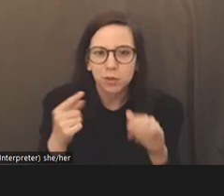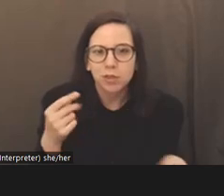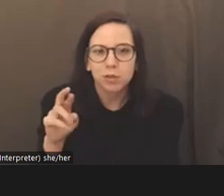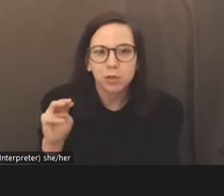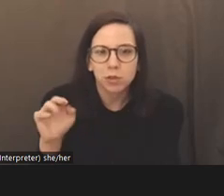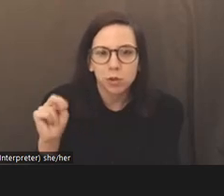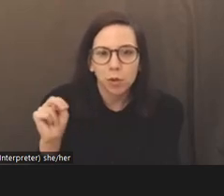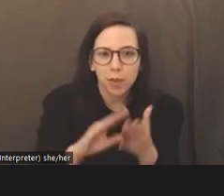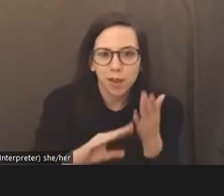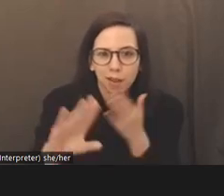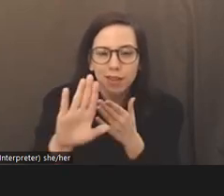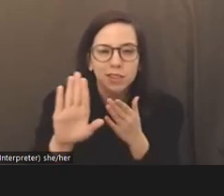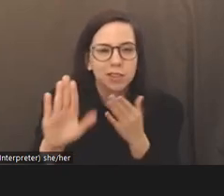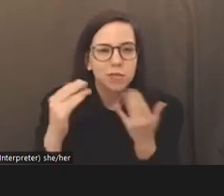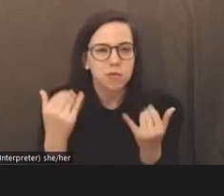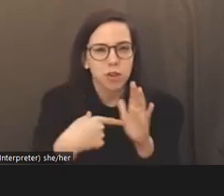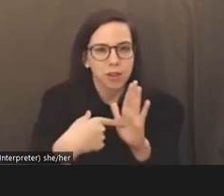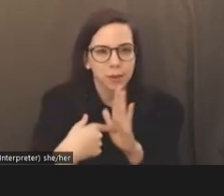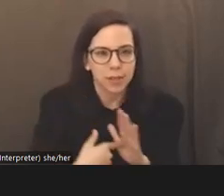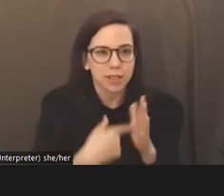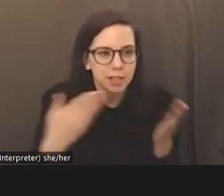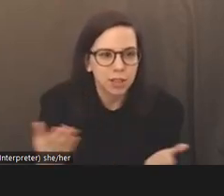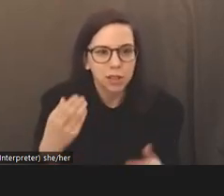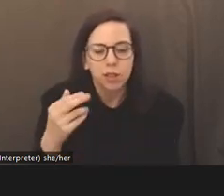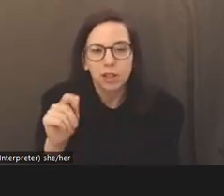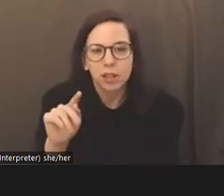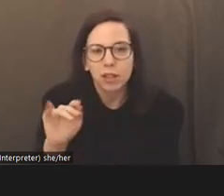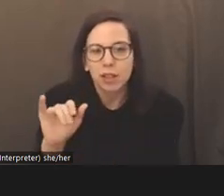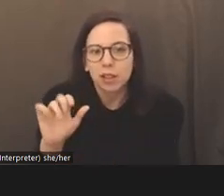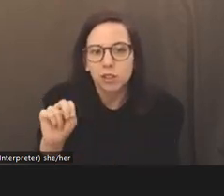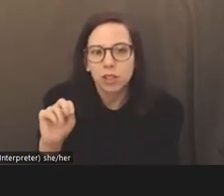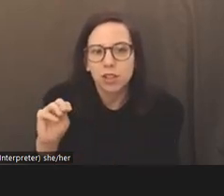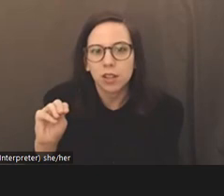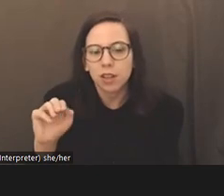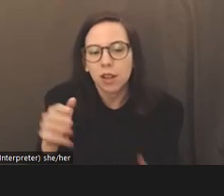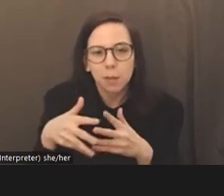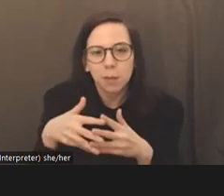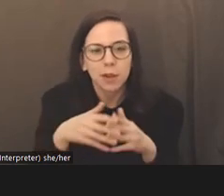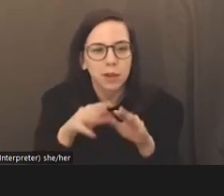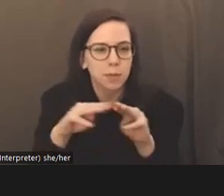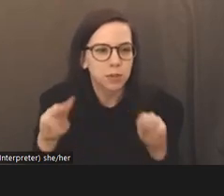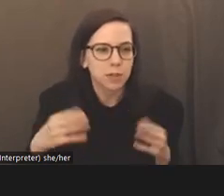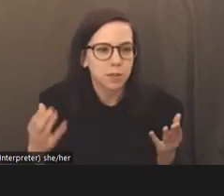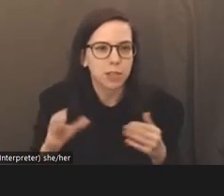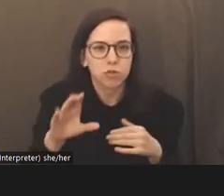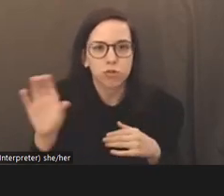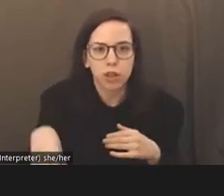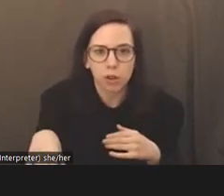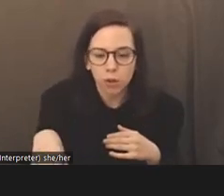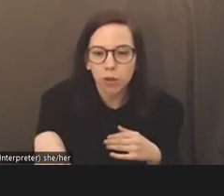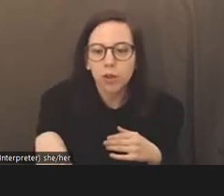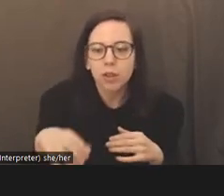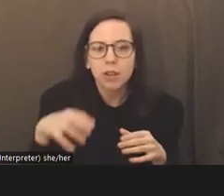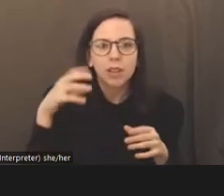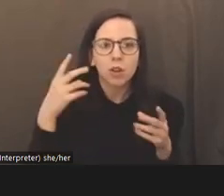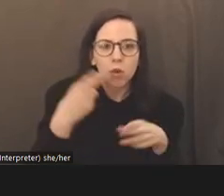their current exhibition here at the Haitian American Museum of Chicago, The Outside In. This is a part of our temporary